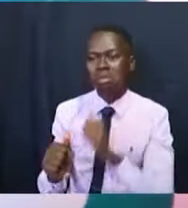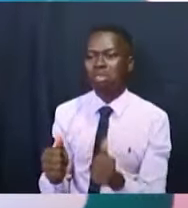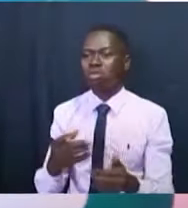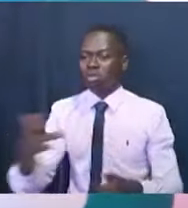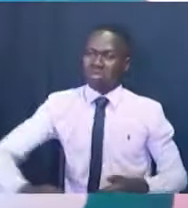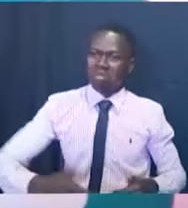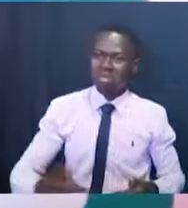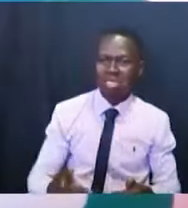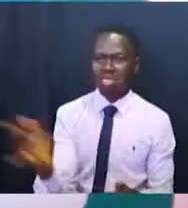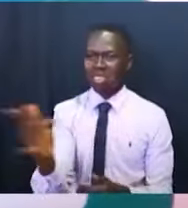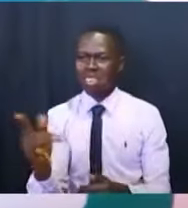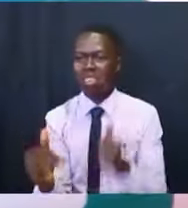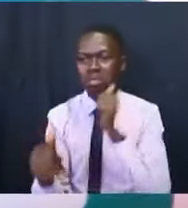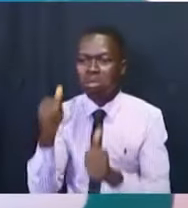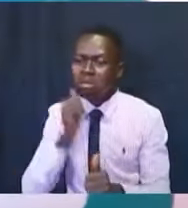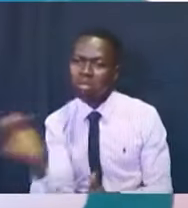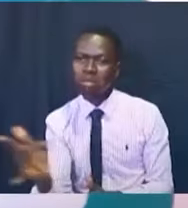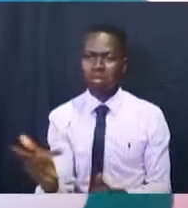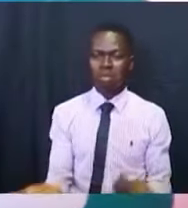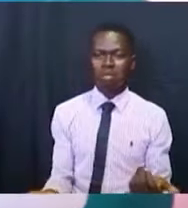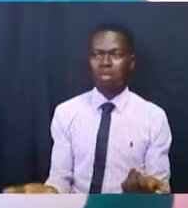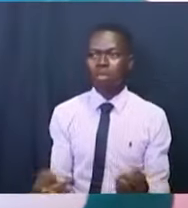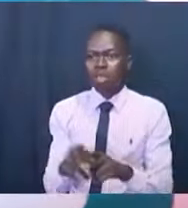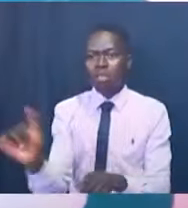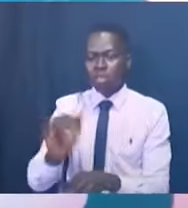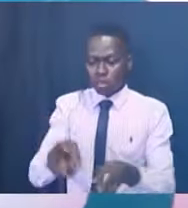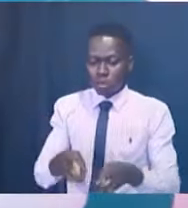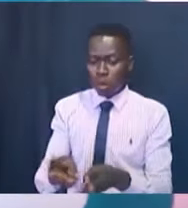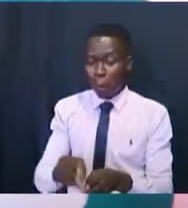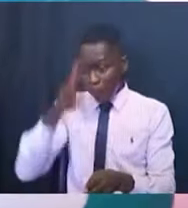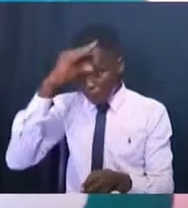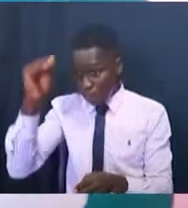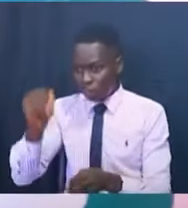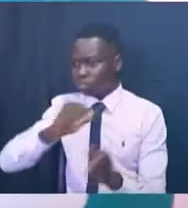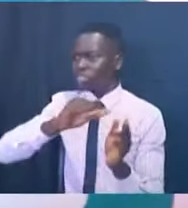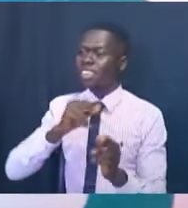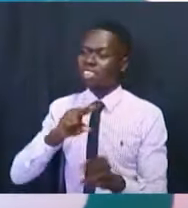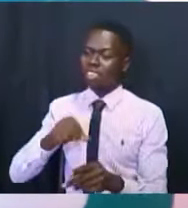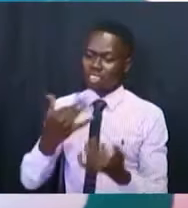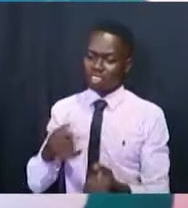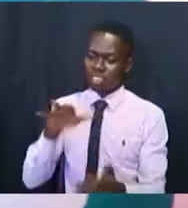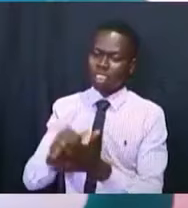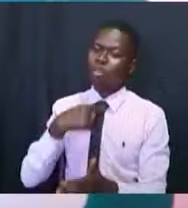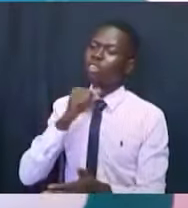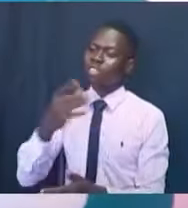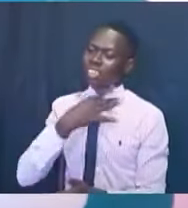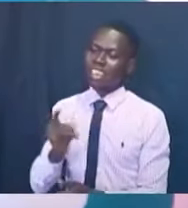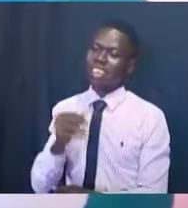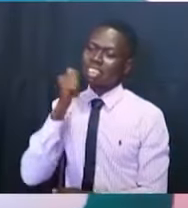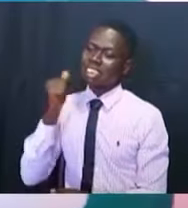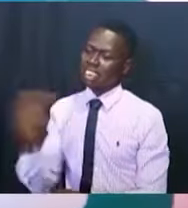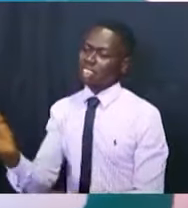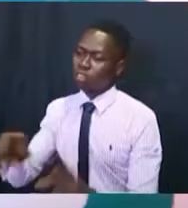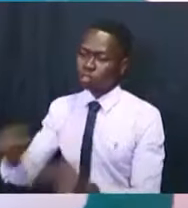unnatural ones. In the same way, the men also abandoned natural relationship with women and were